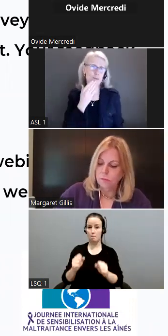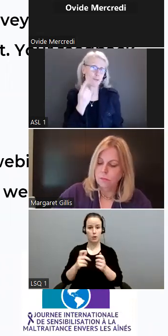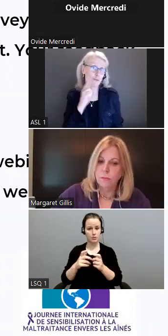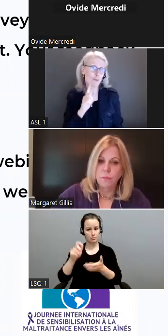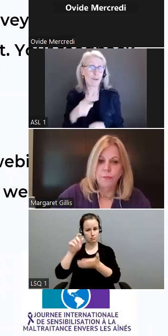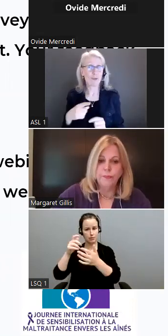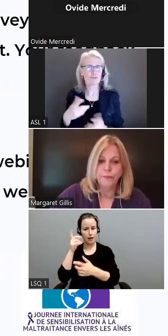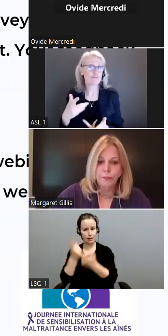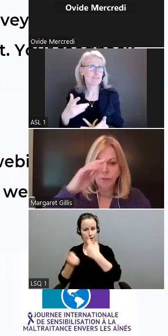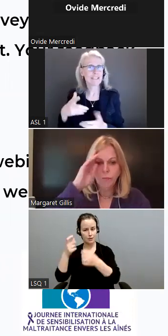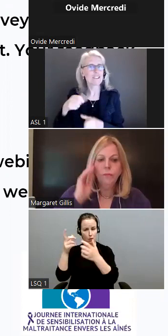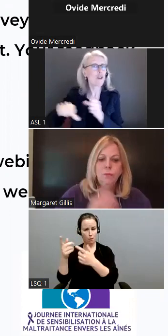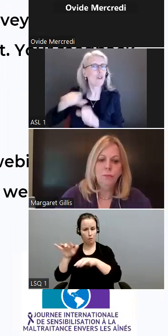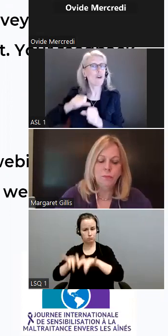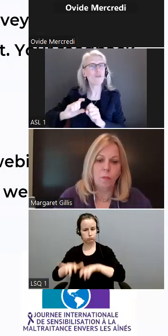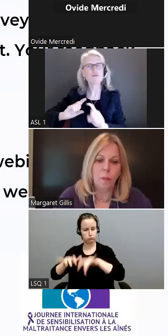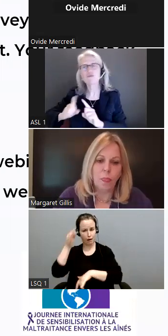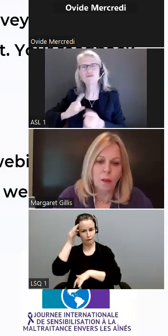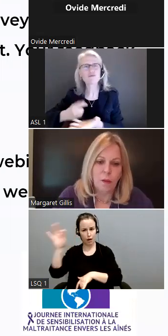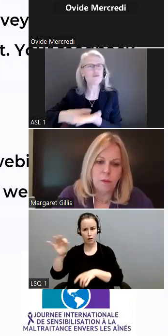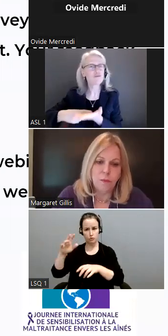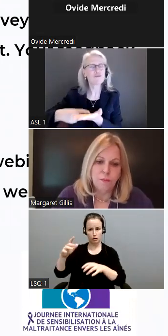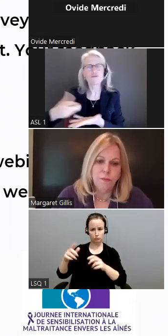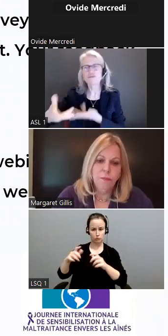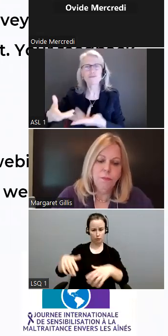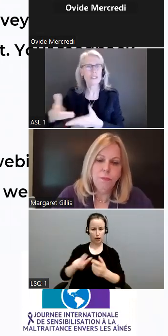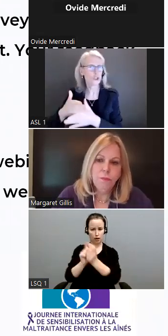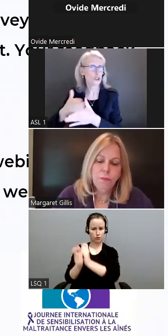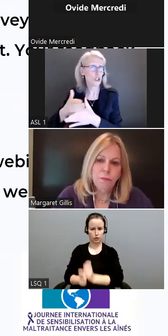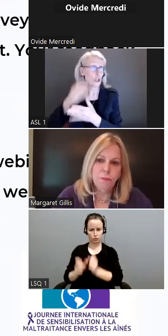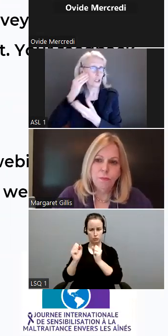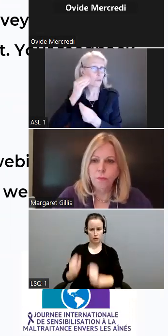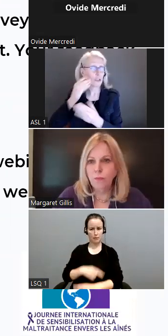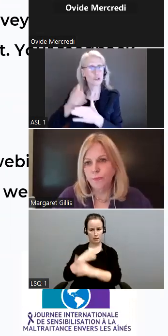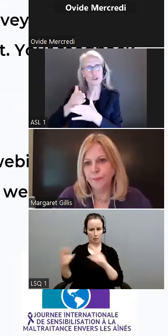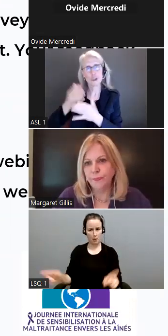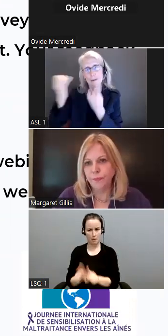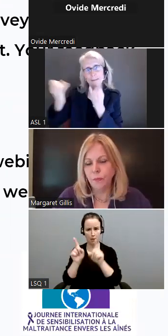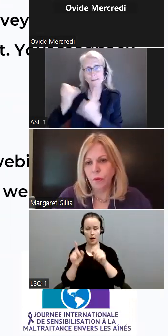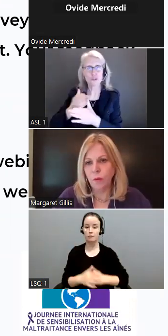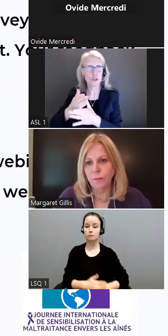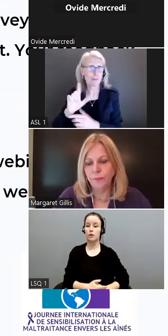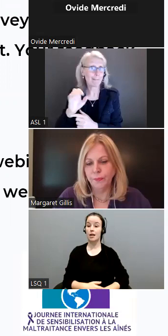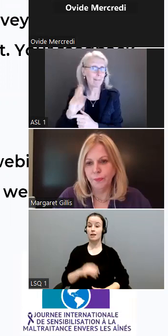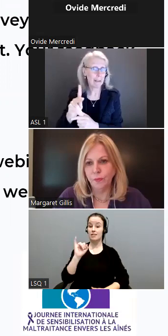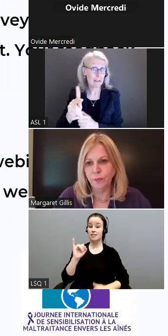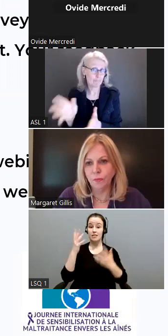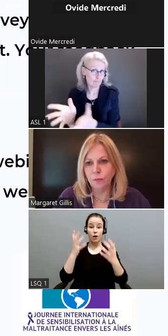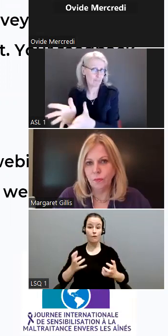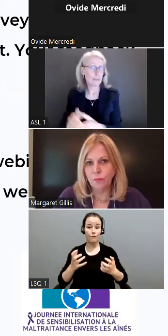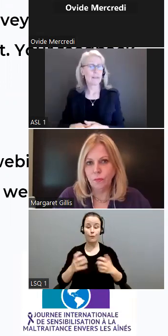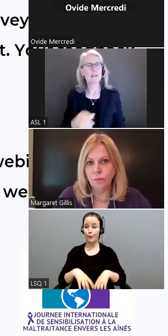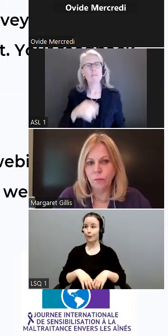want to engage with your fellow attendees, if you want to share resources. We're trying to encourage you to use the Q&A box